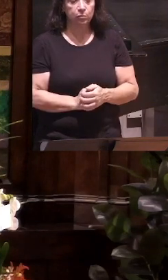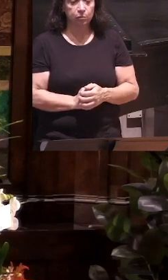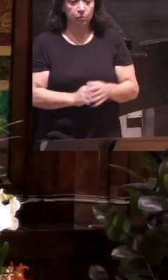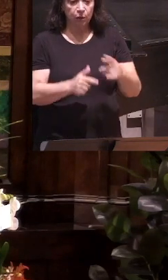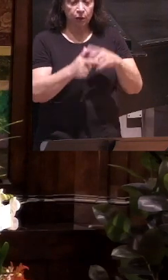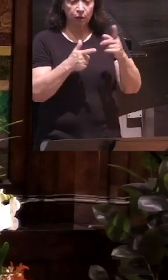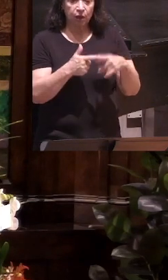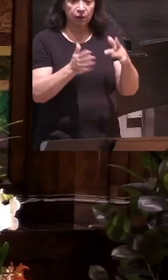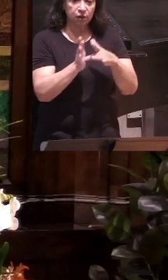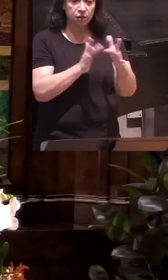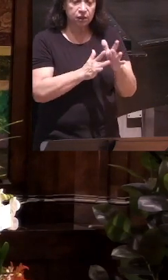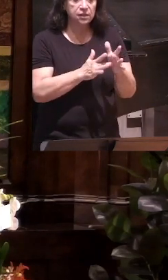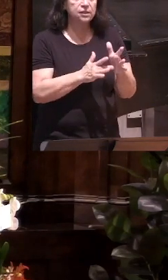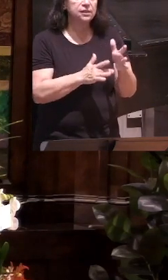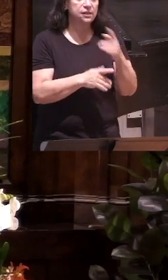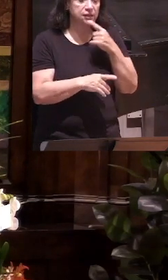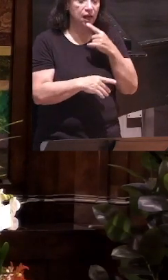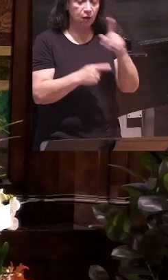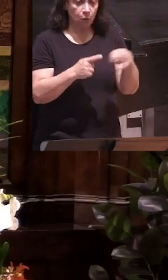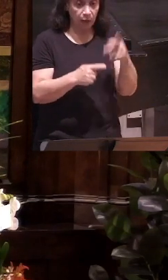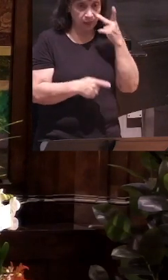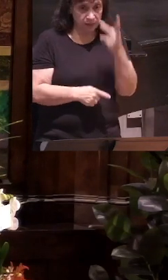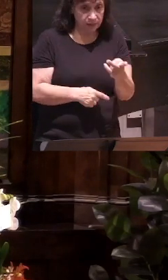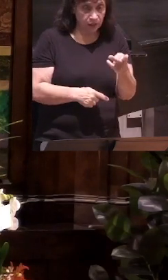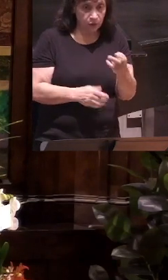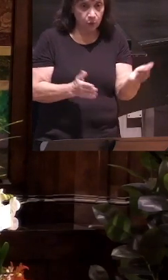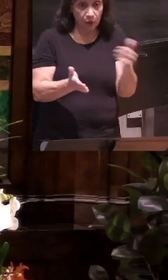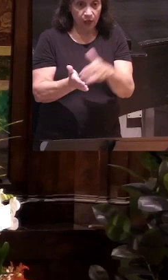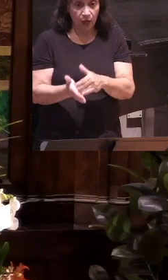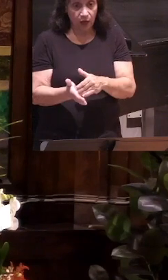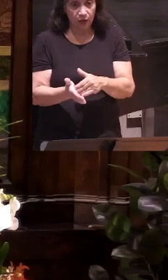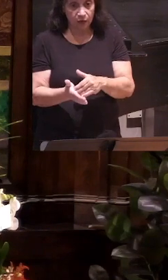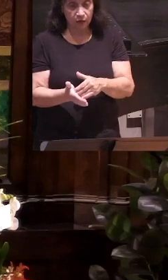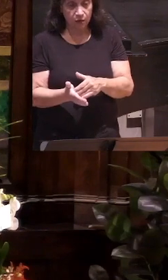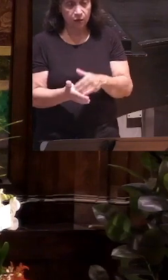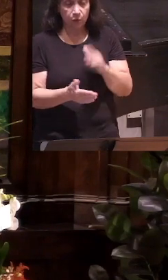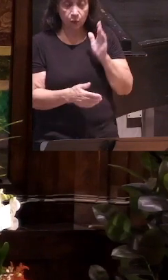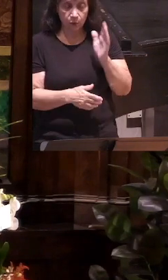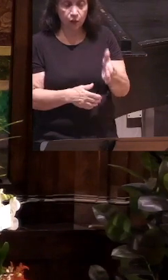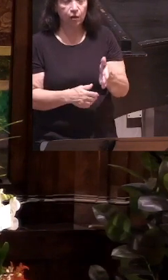And then Jesus said, "And when I see you again,